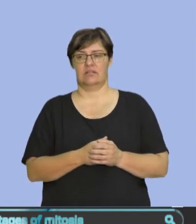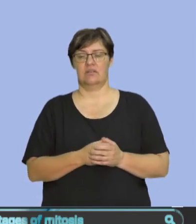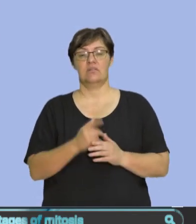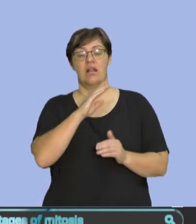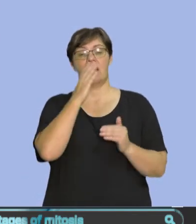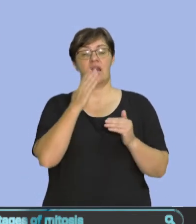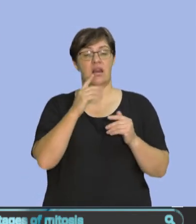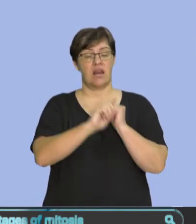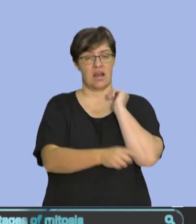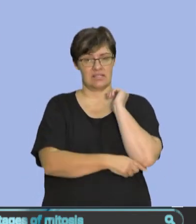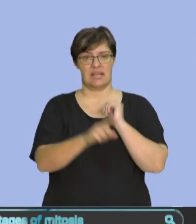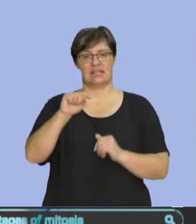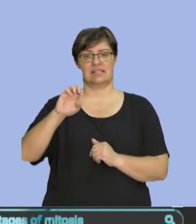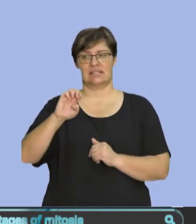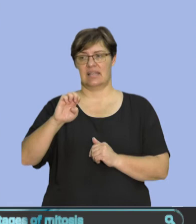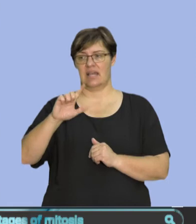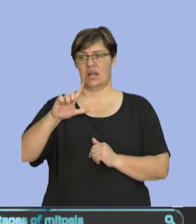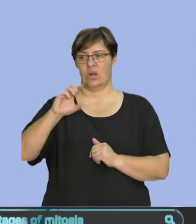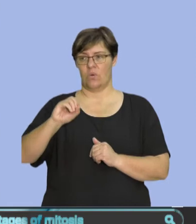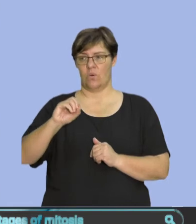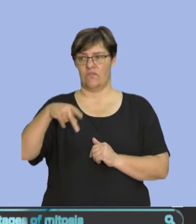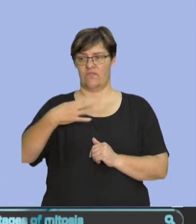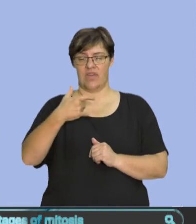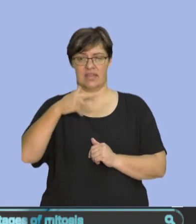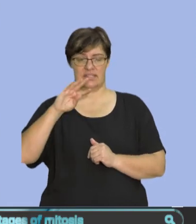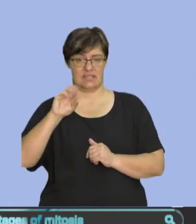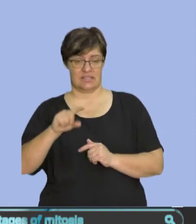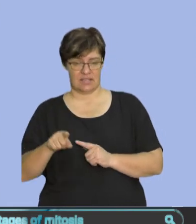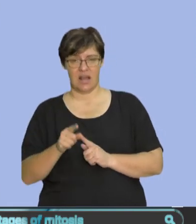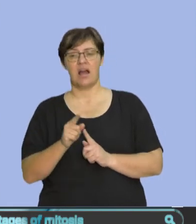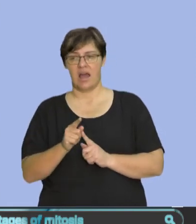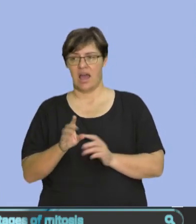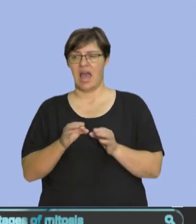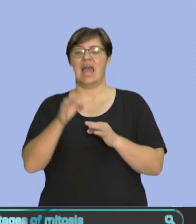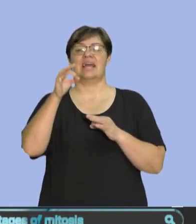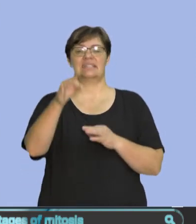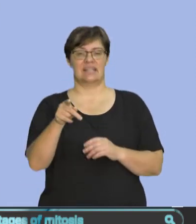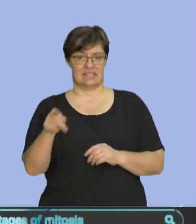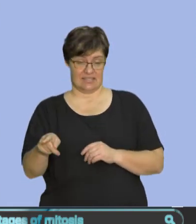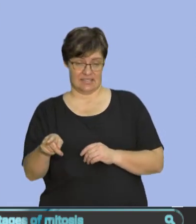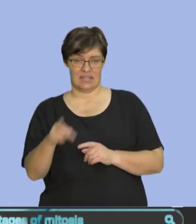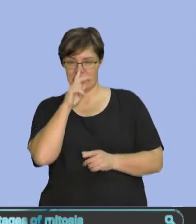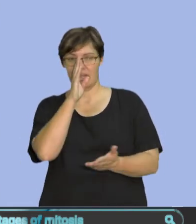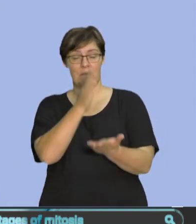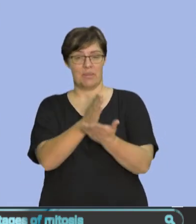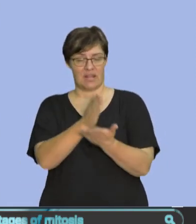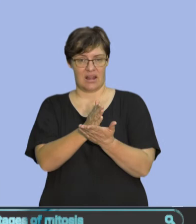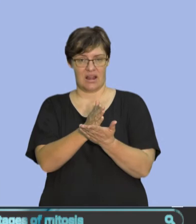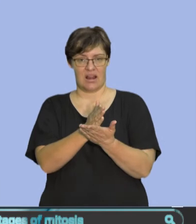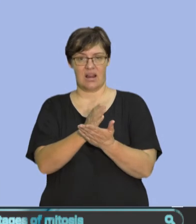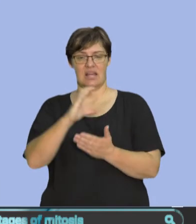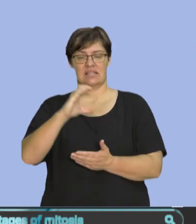last phase, we see telophase, where the cytoplasm has extended. We can see towards the middle the process